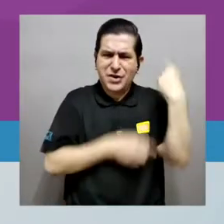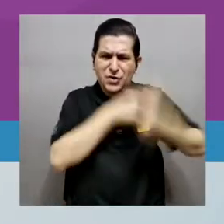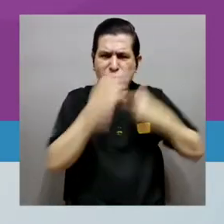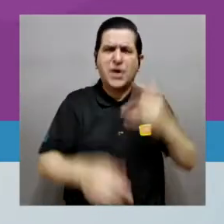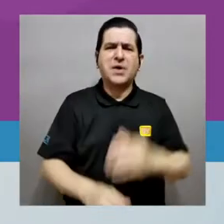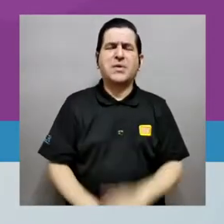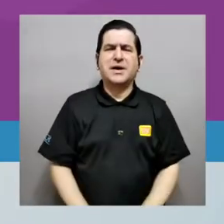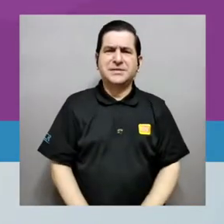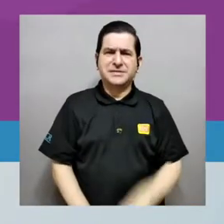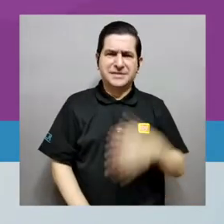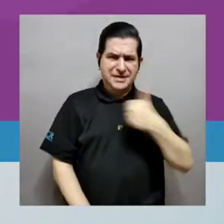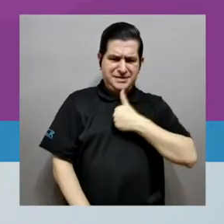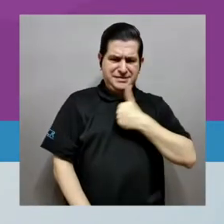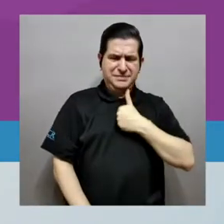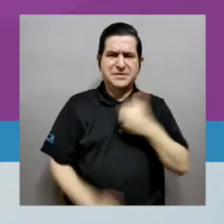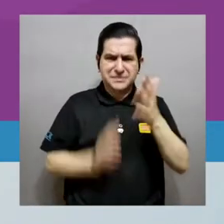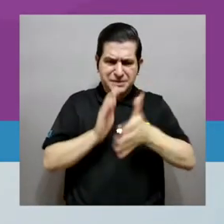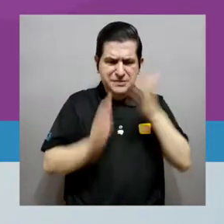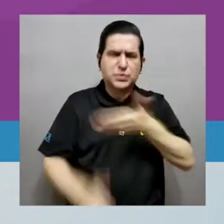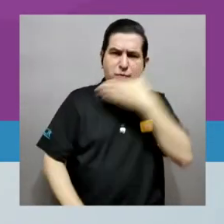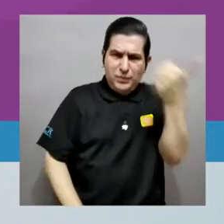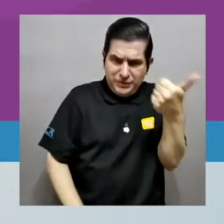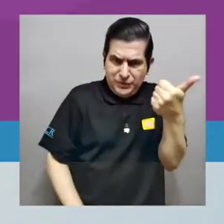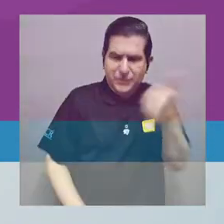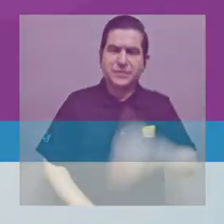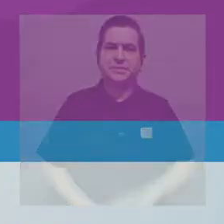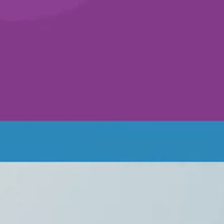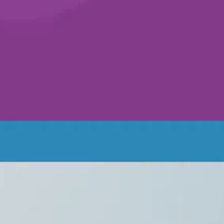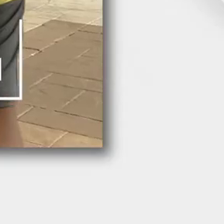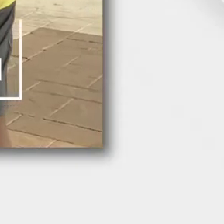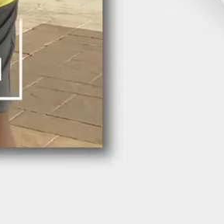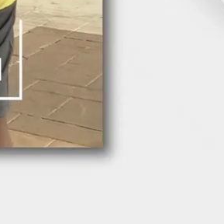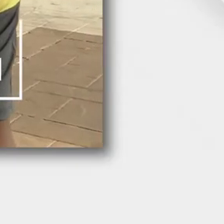¿Cree que las nuevas generaciones se están cuidando mejor?